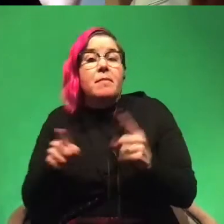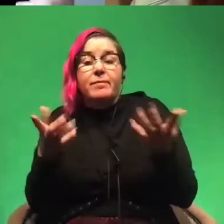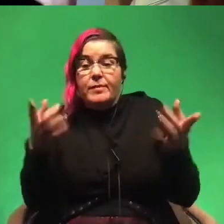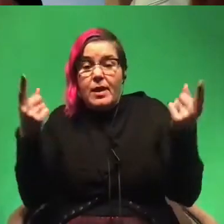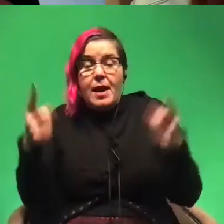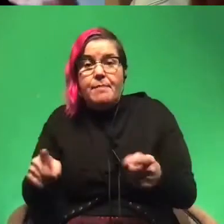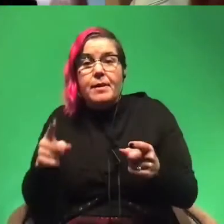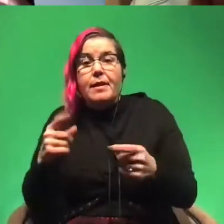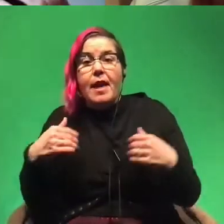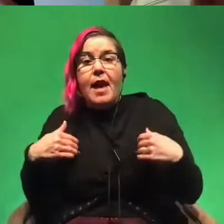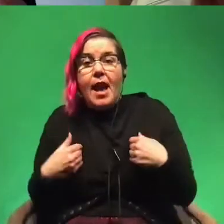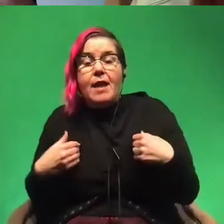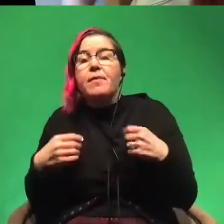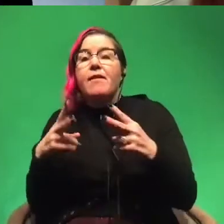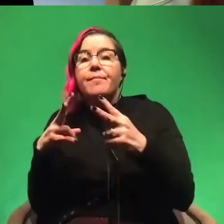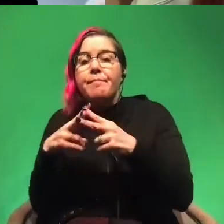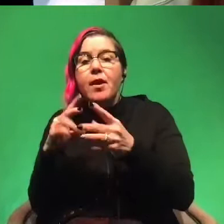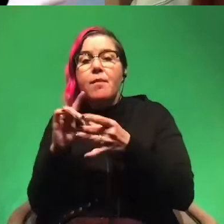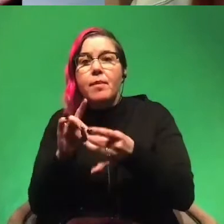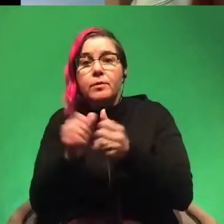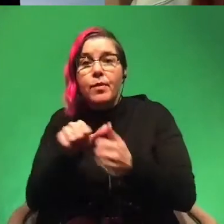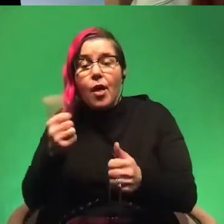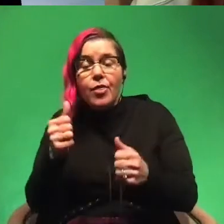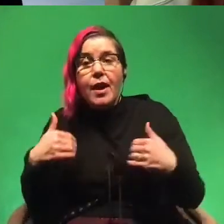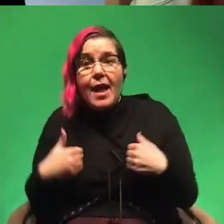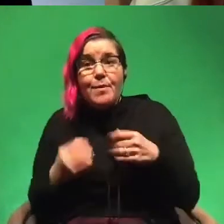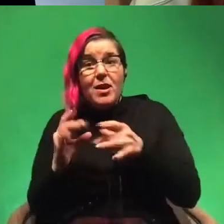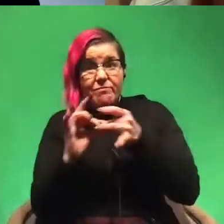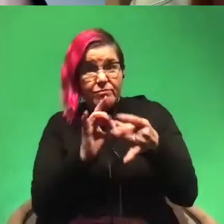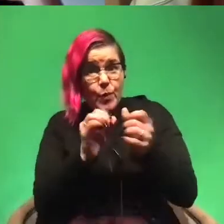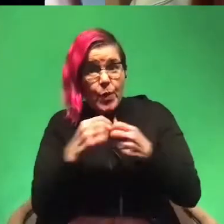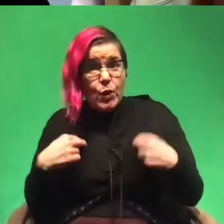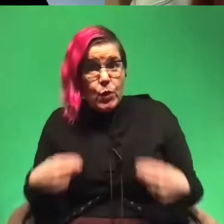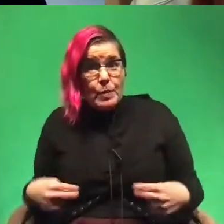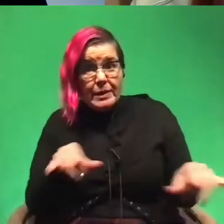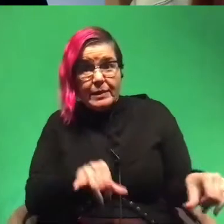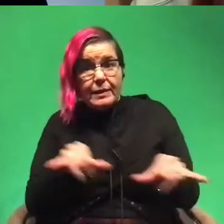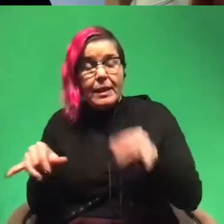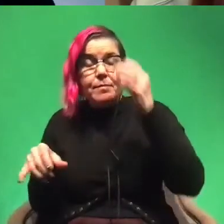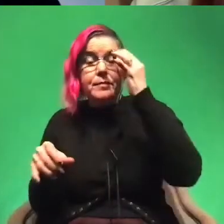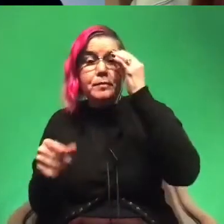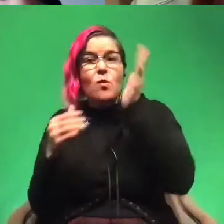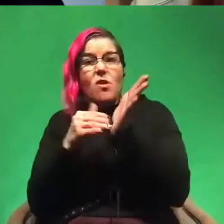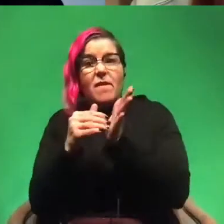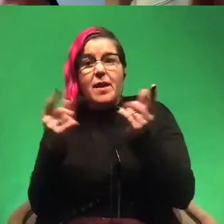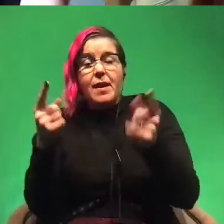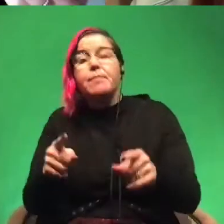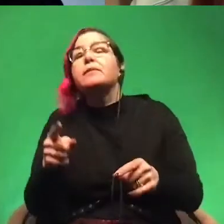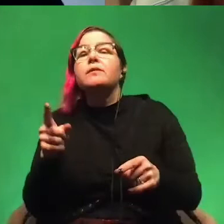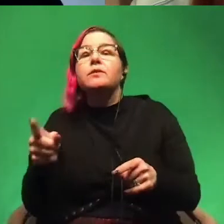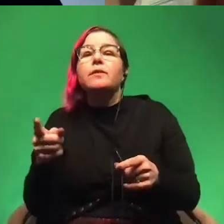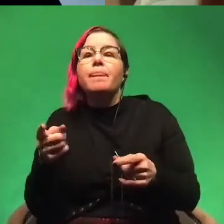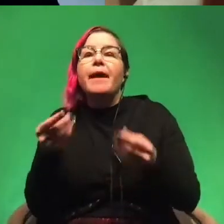animals form pair bonds or bonds with other animals, but they also form bonds with humans. And so in a lot of cases, some of these